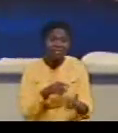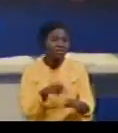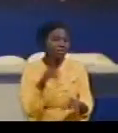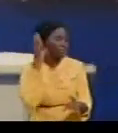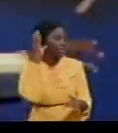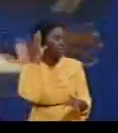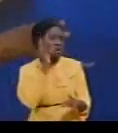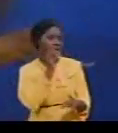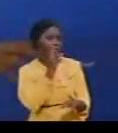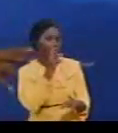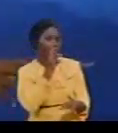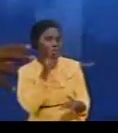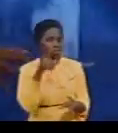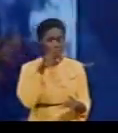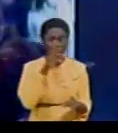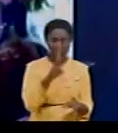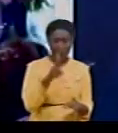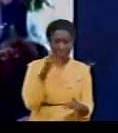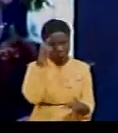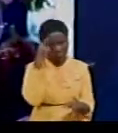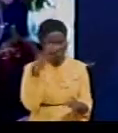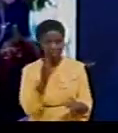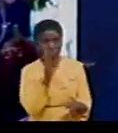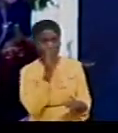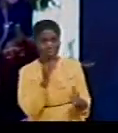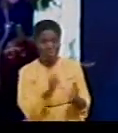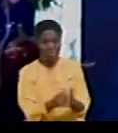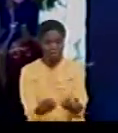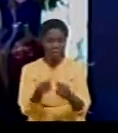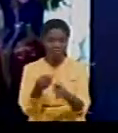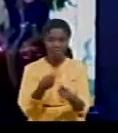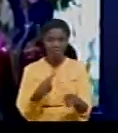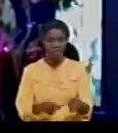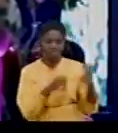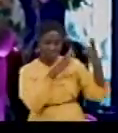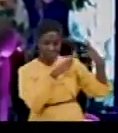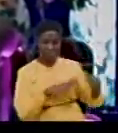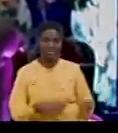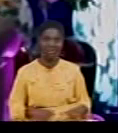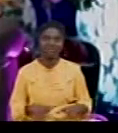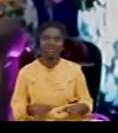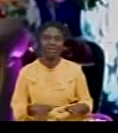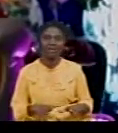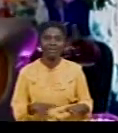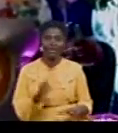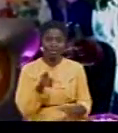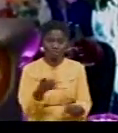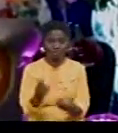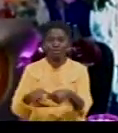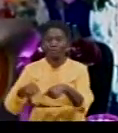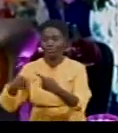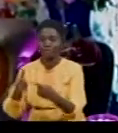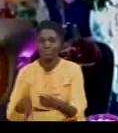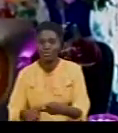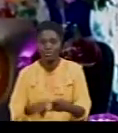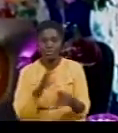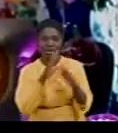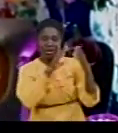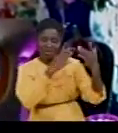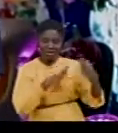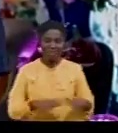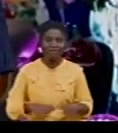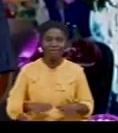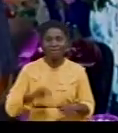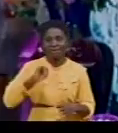water, you're thinking of the water that comes from the river. You want to go to River Jordan and take some water there